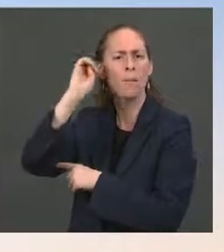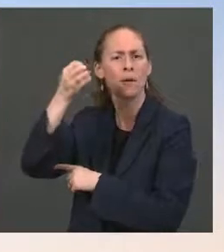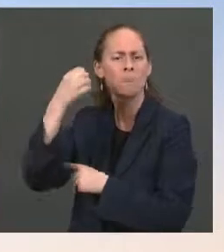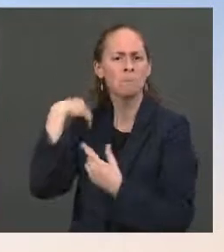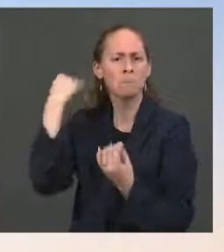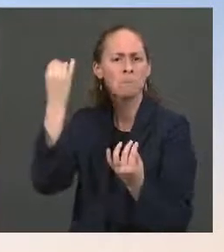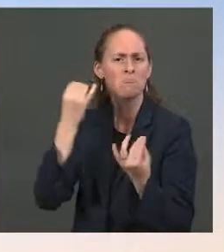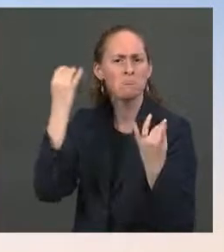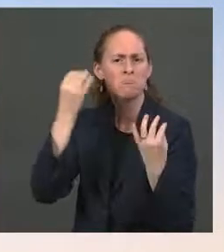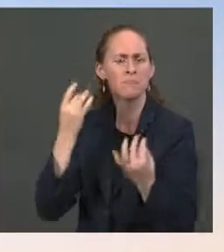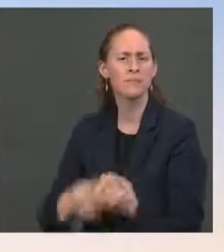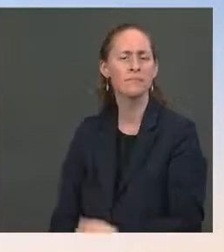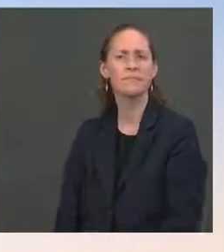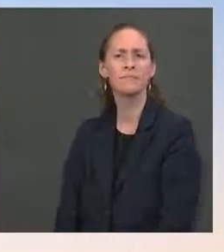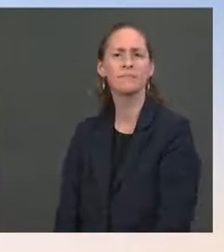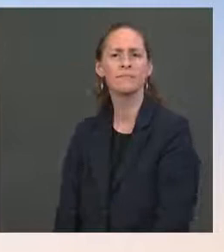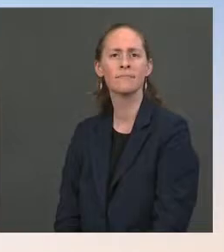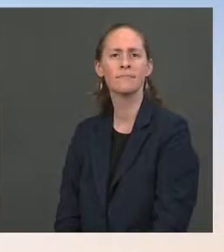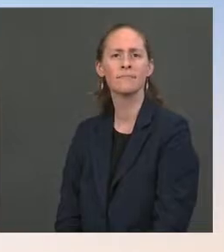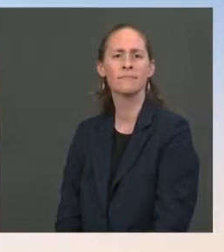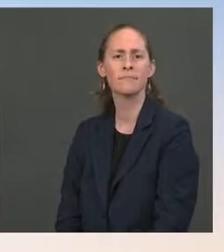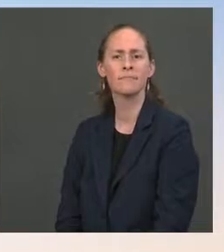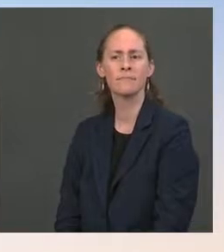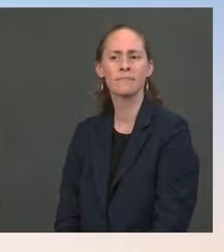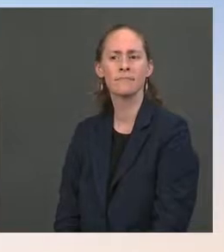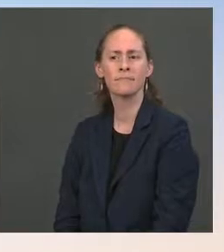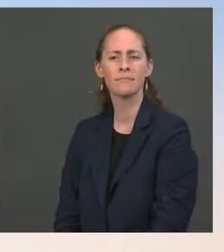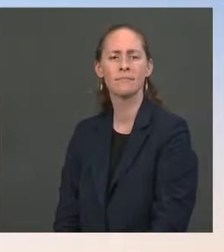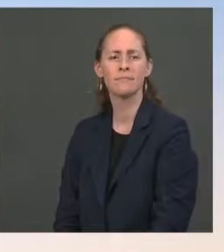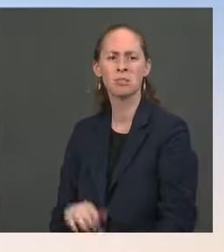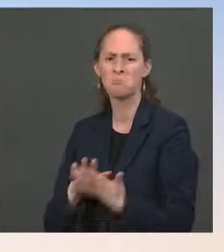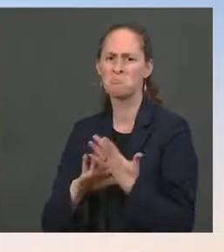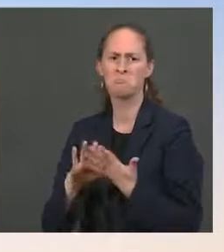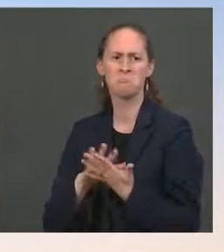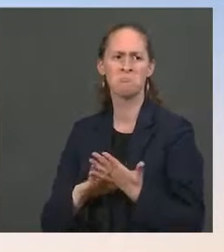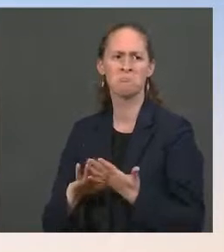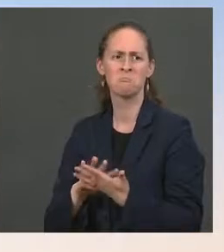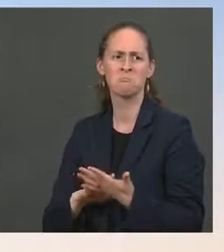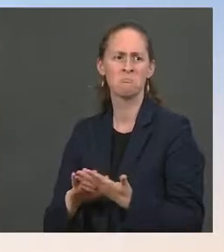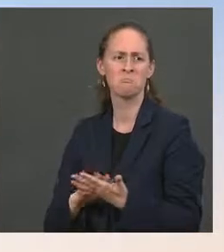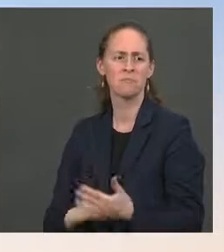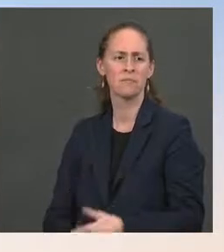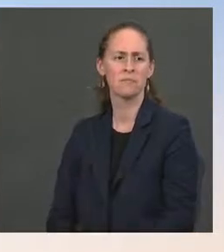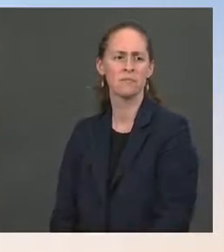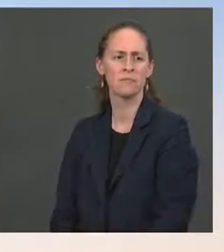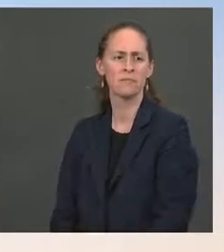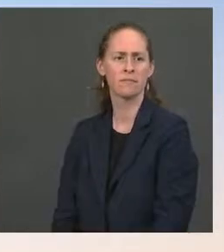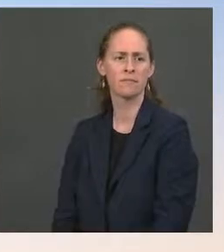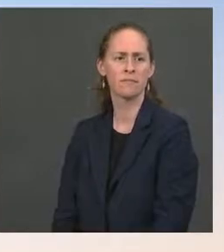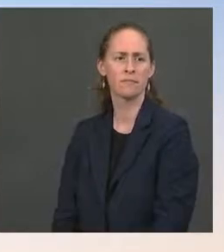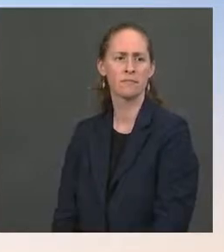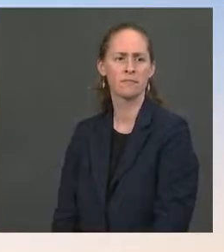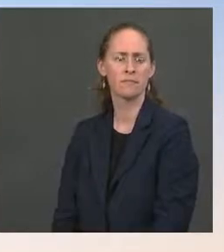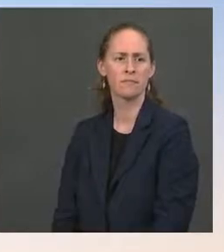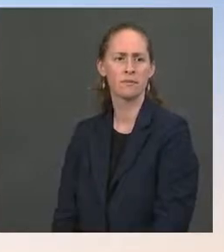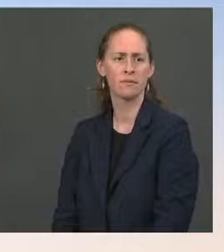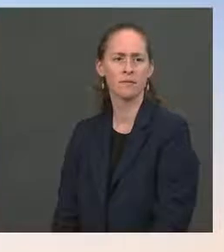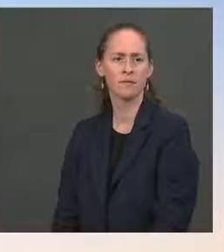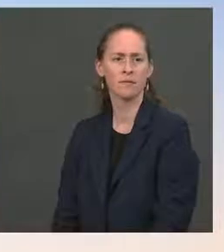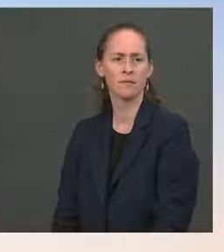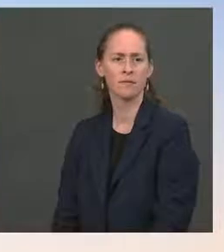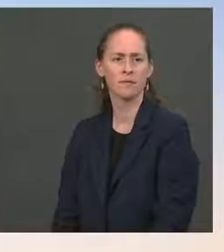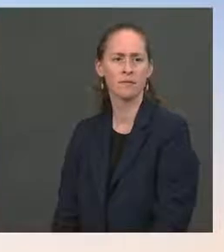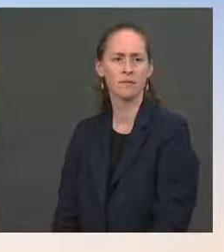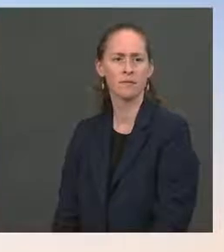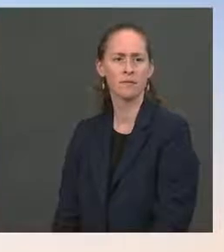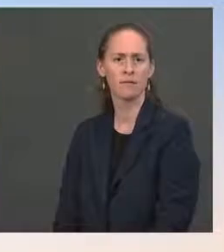to ask something about Senator Joe Manchin. Do you know if he wants to be president? Does he really like to be president? Does he